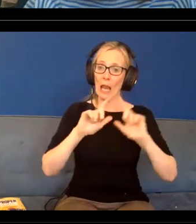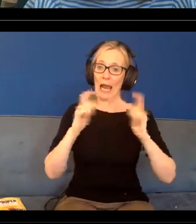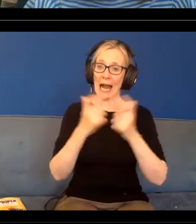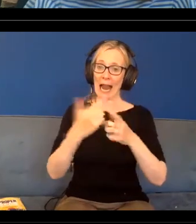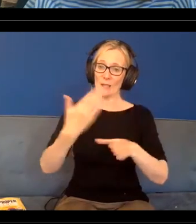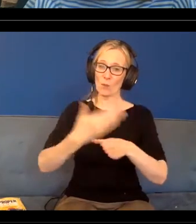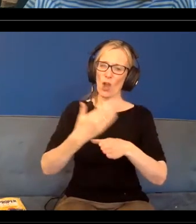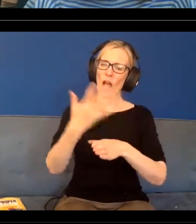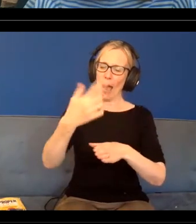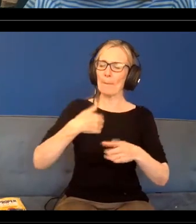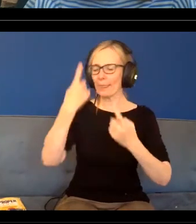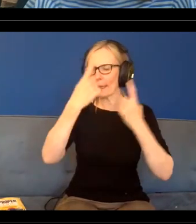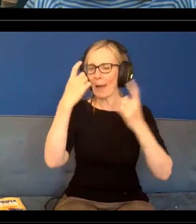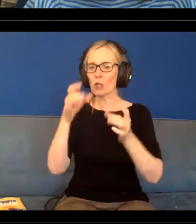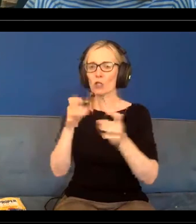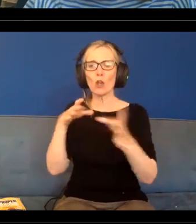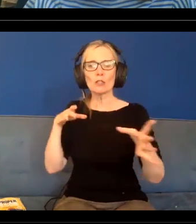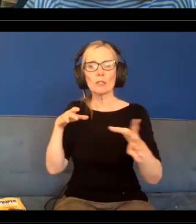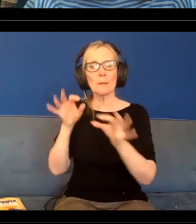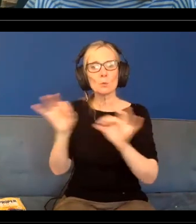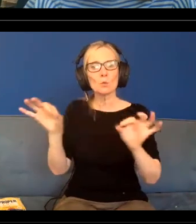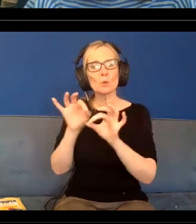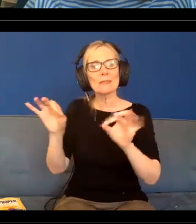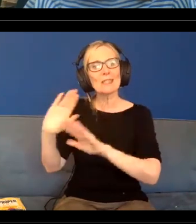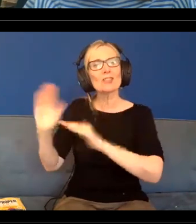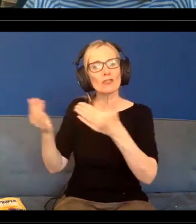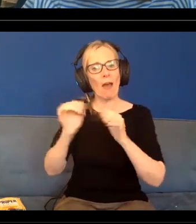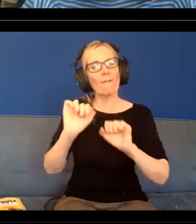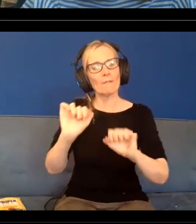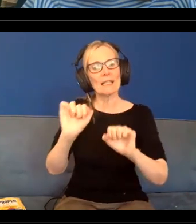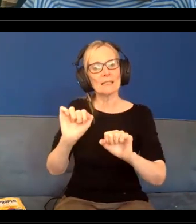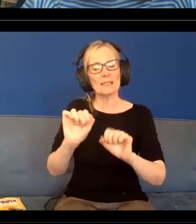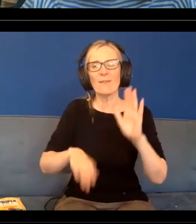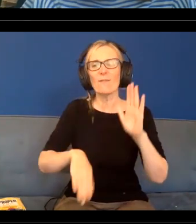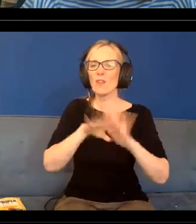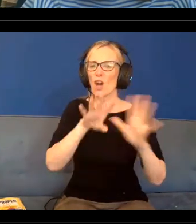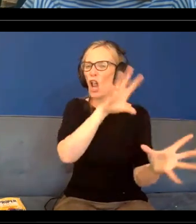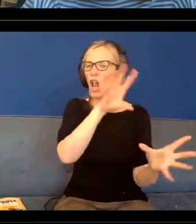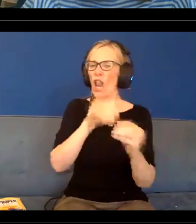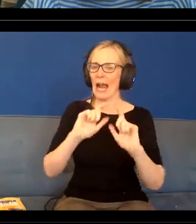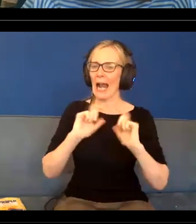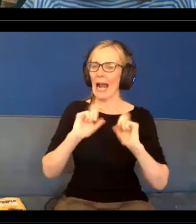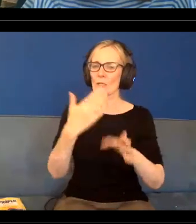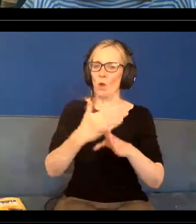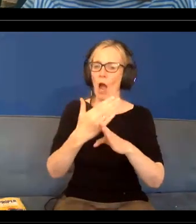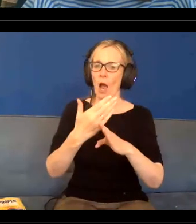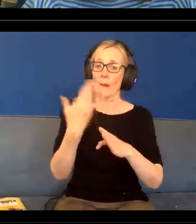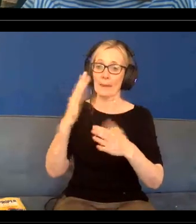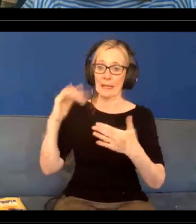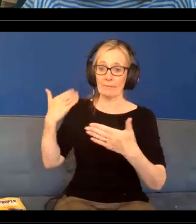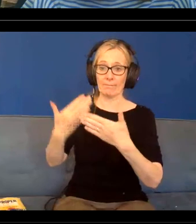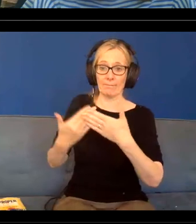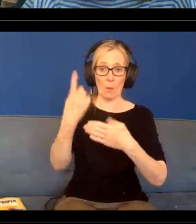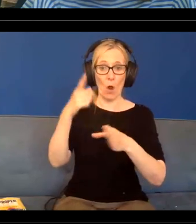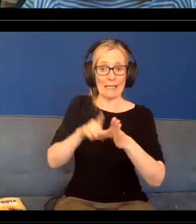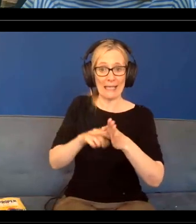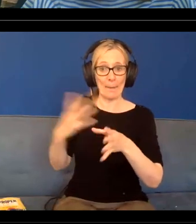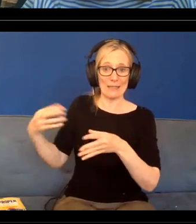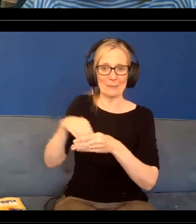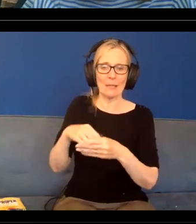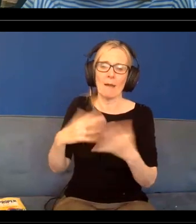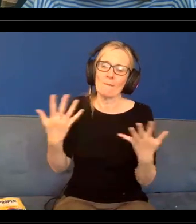Service, this has been something that we've now had 1 year of participation in. Unfortunately, due